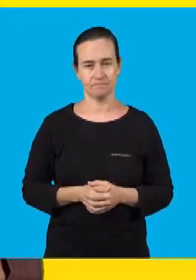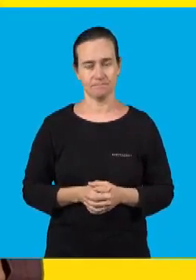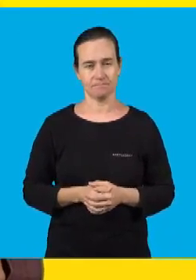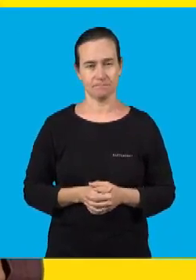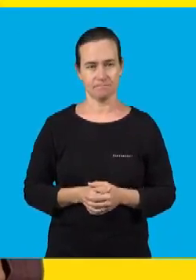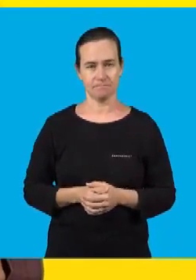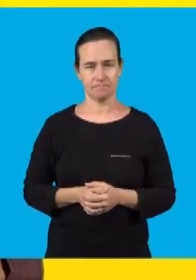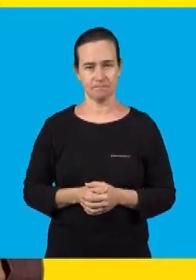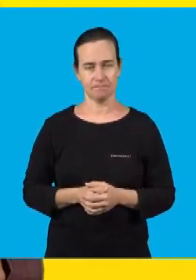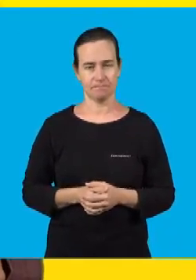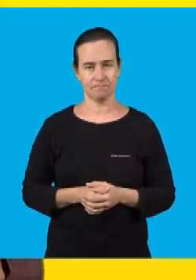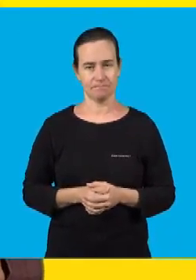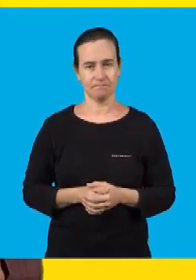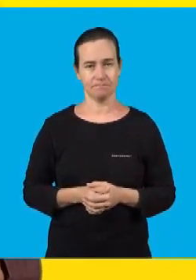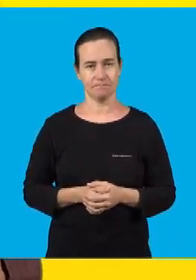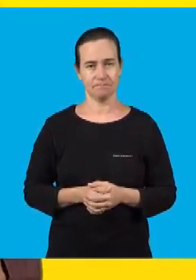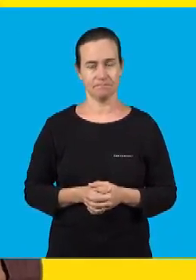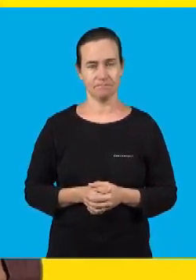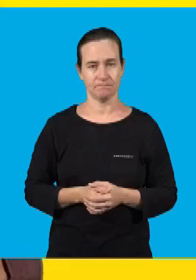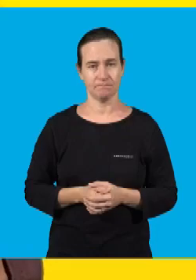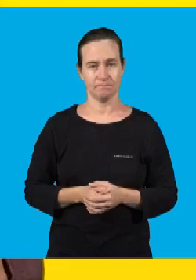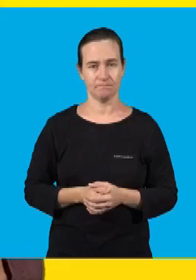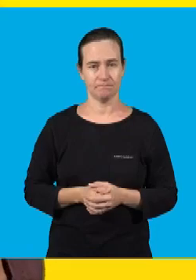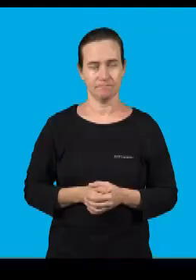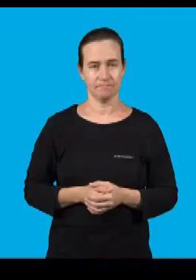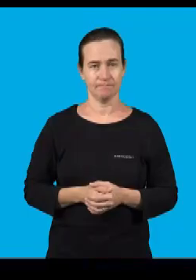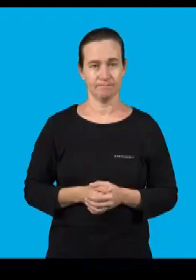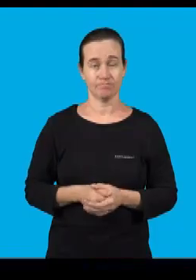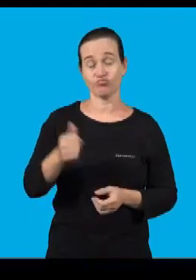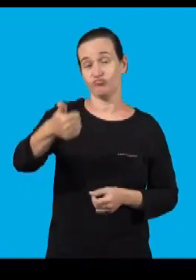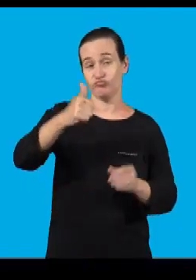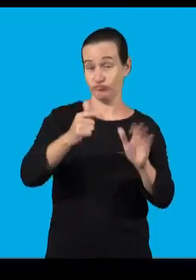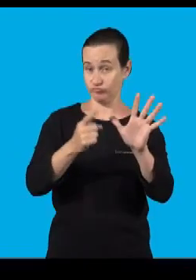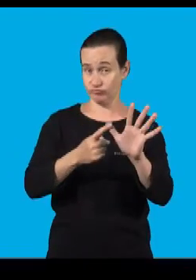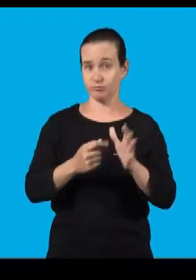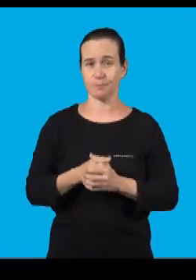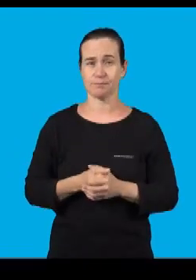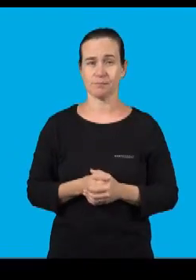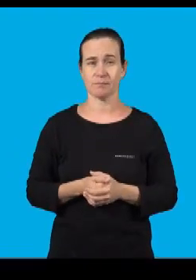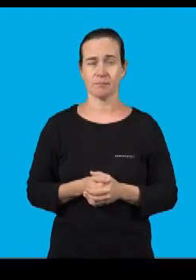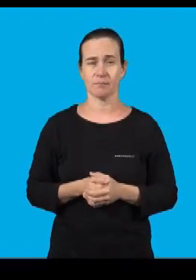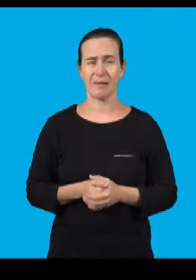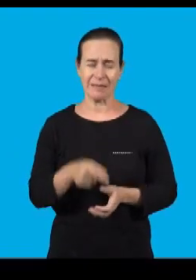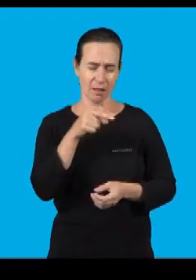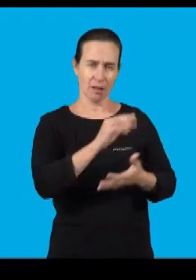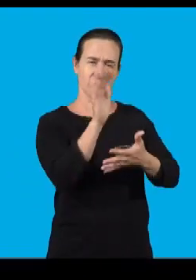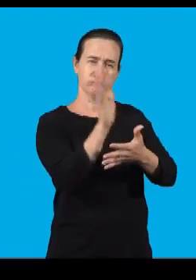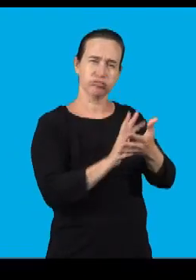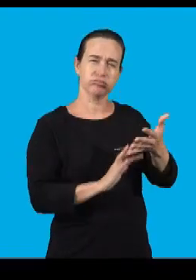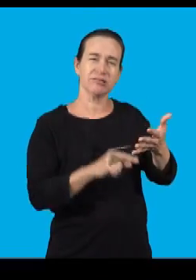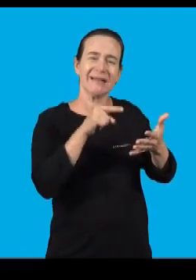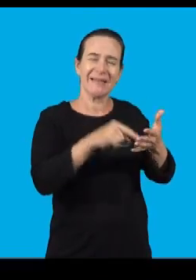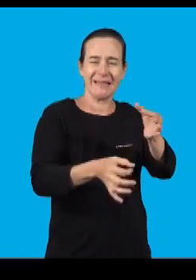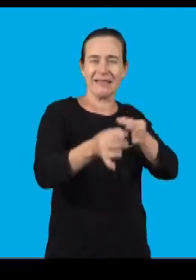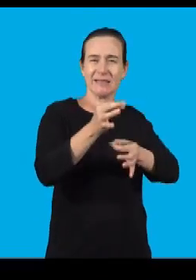read the entire novel in order to respond to that question. Right. Our next question says, what does this extract